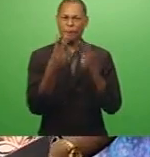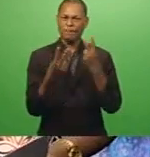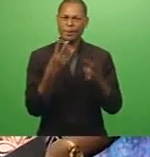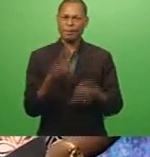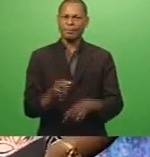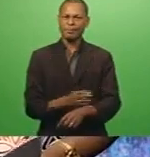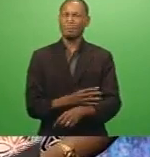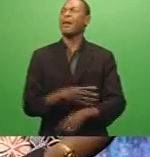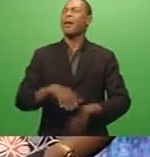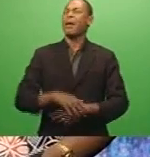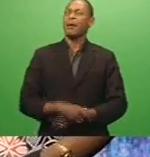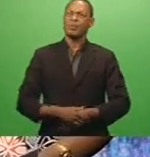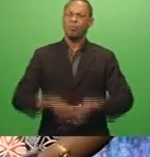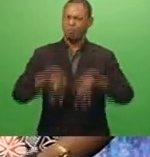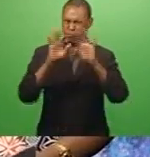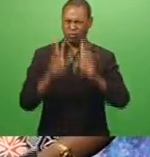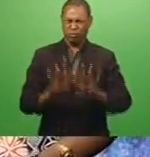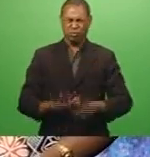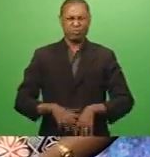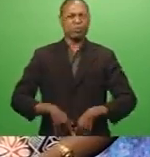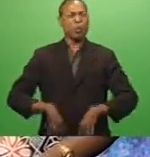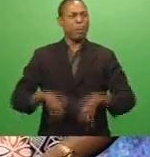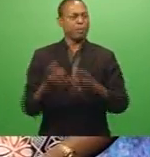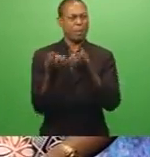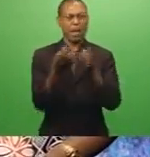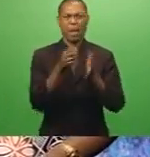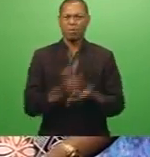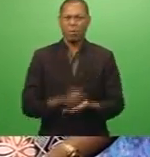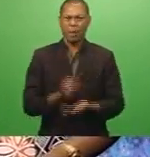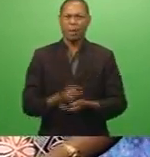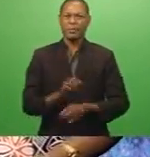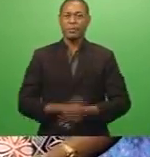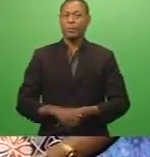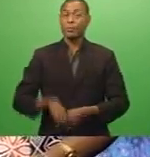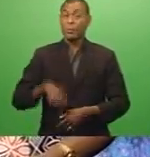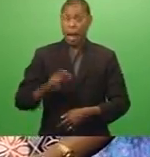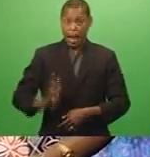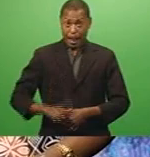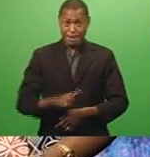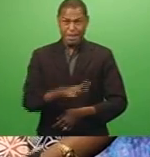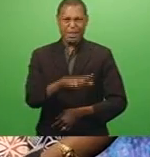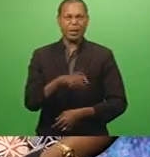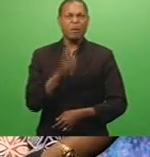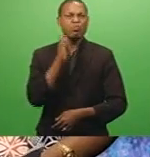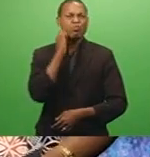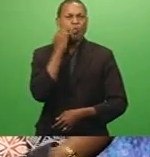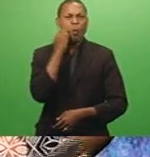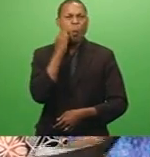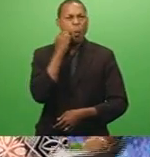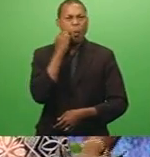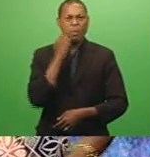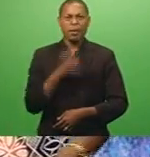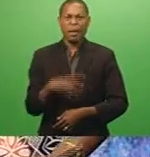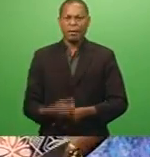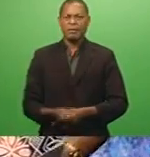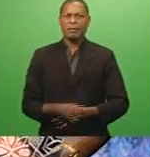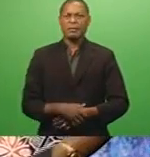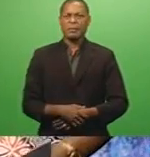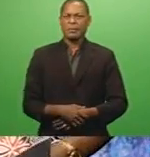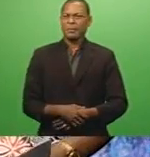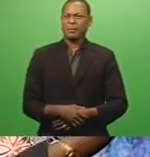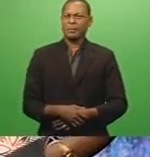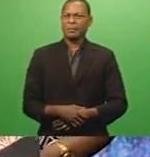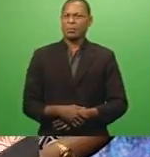showers, so be well prepared. Tomorrow's temps, Lambasa will be warm at 33 degrees, the warmest spot in